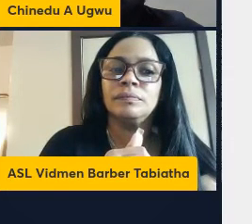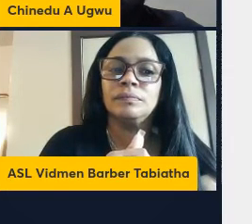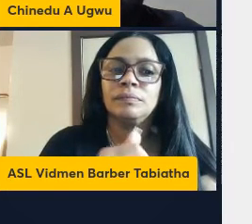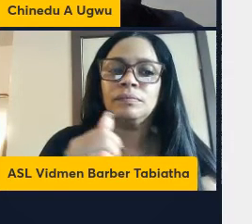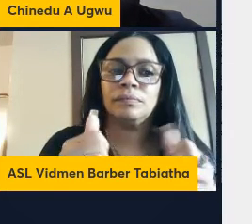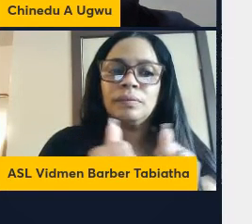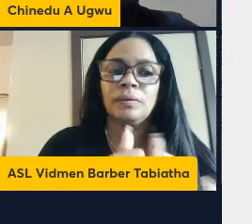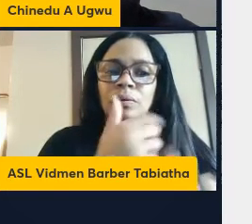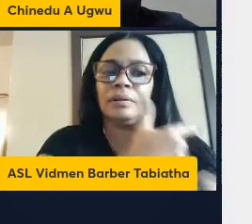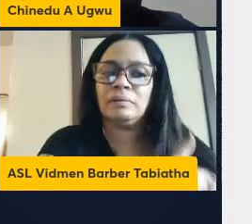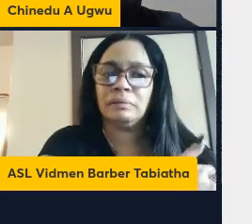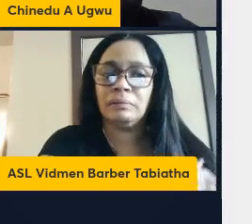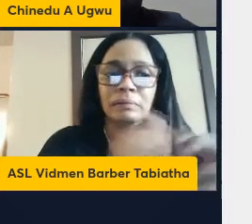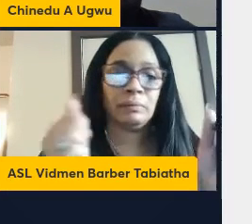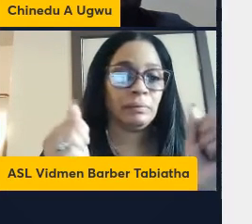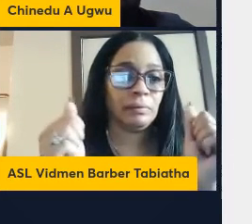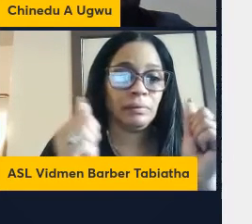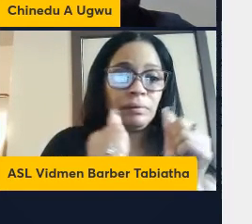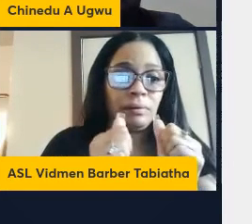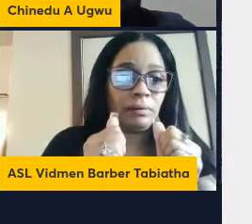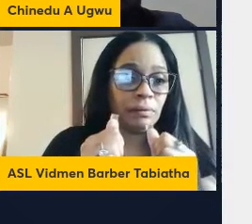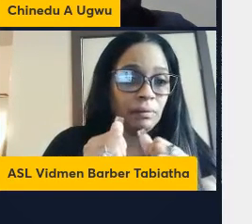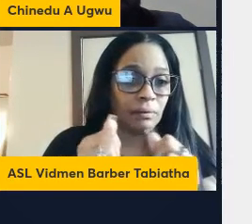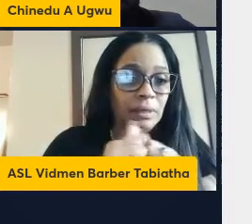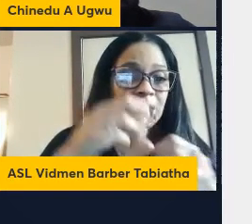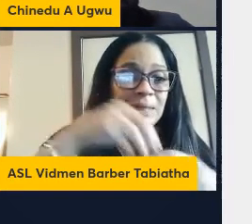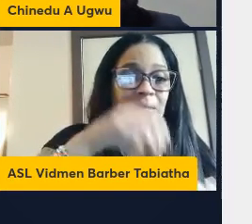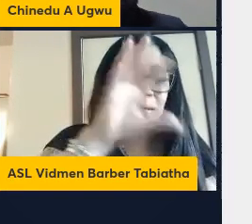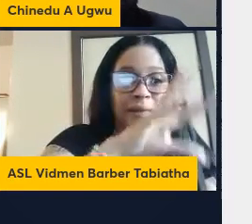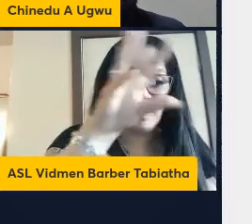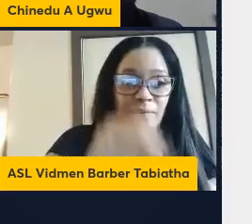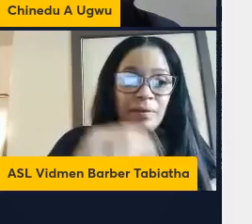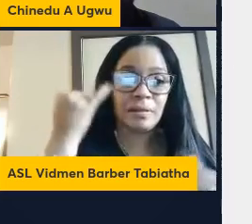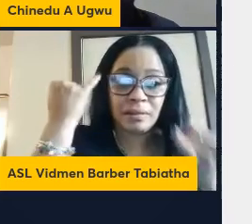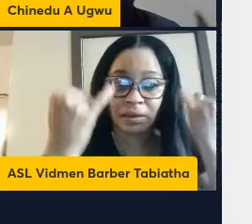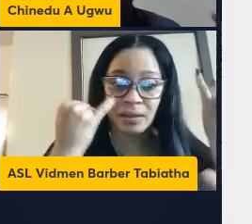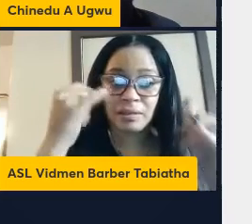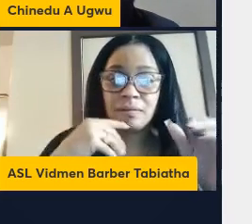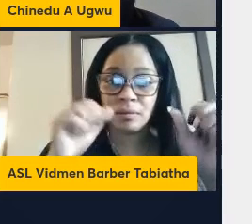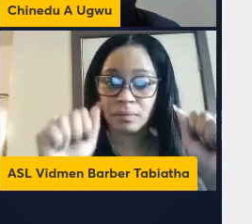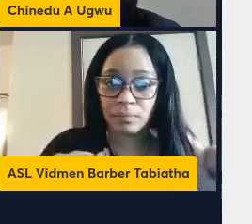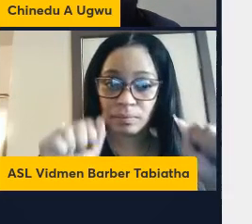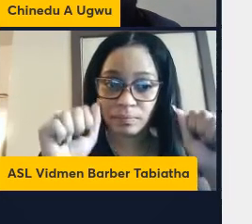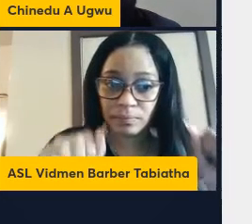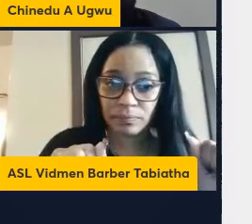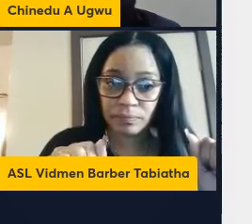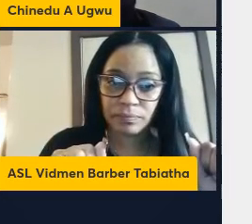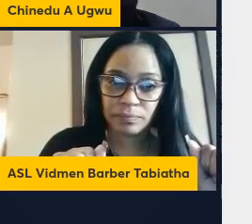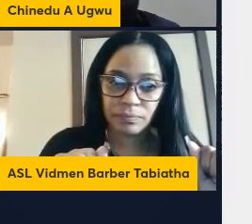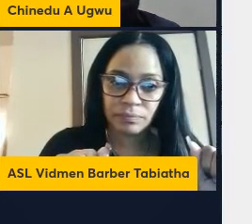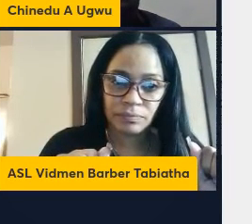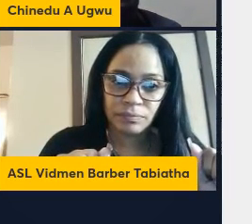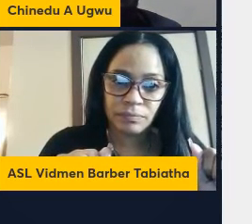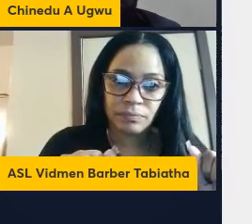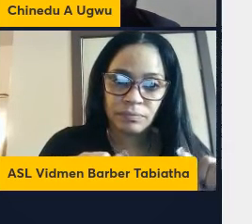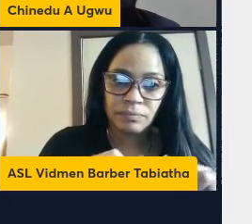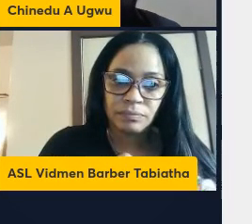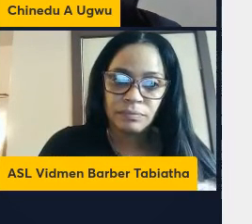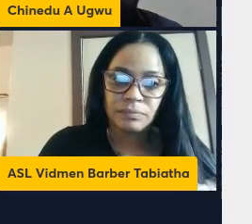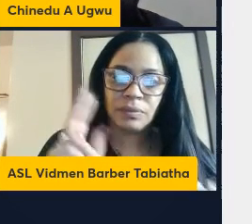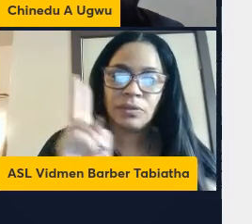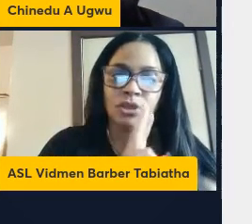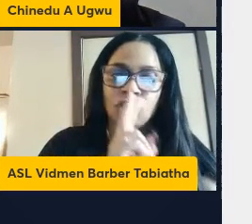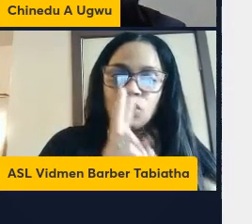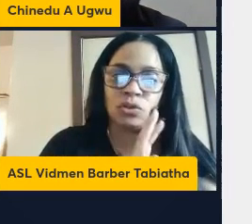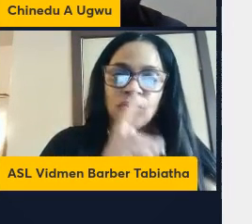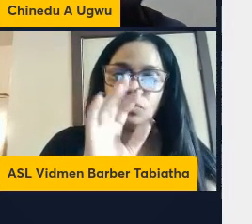sequencing with collaboration with the guys of South Africa, and the idea is to be able to sequence broadly neutralizing antibody response. We use